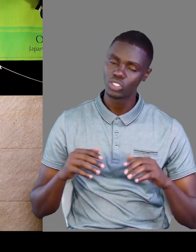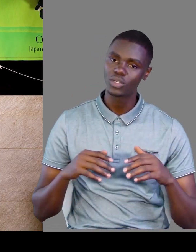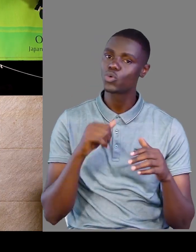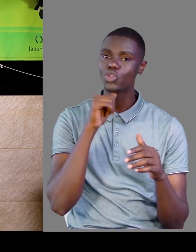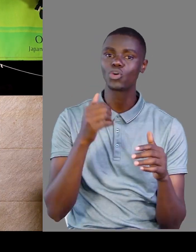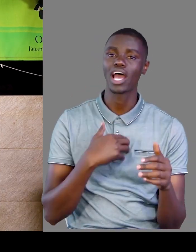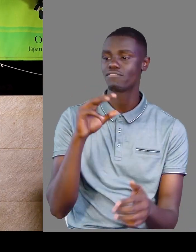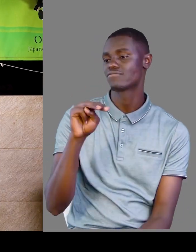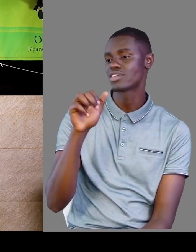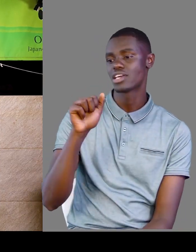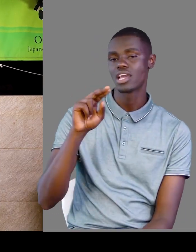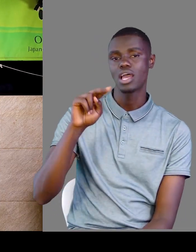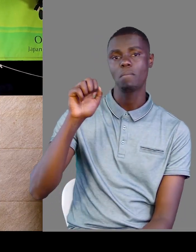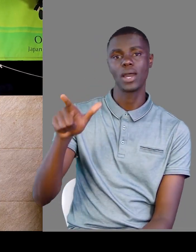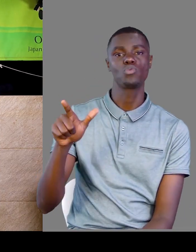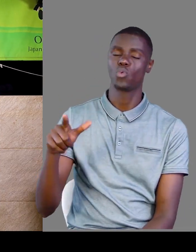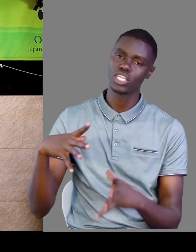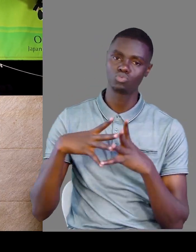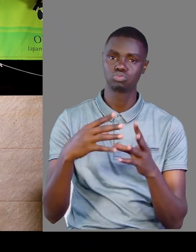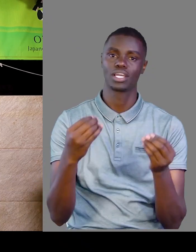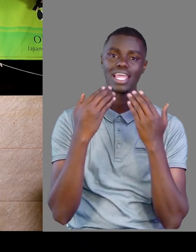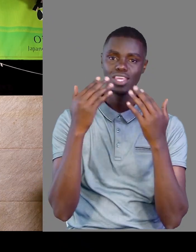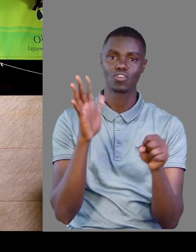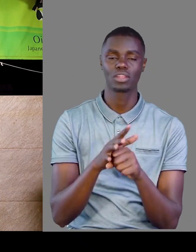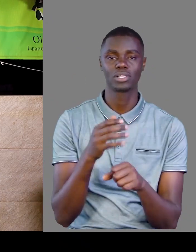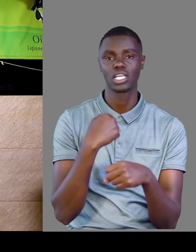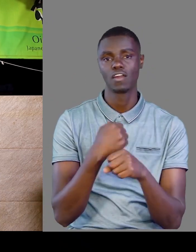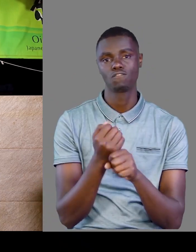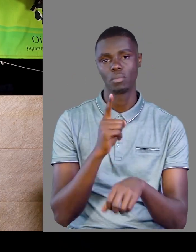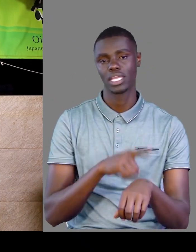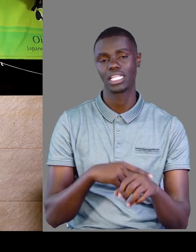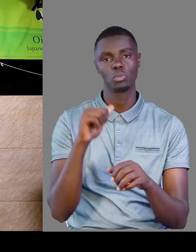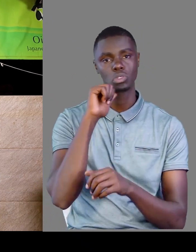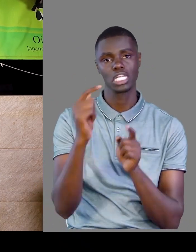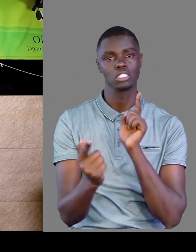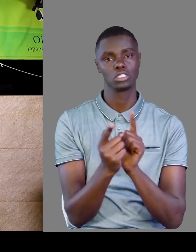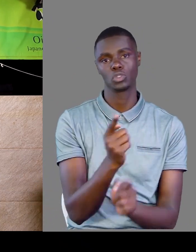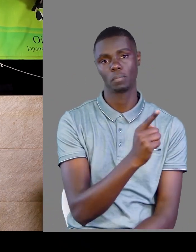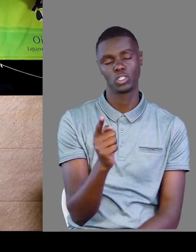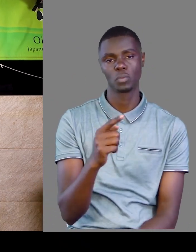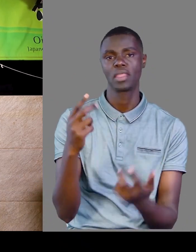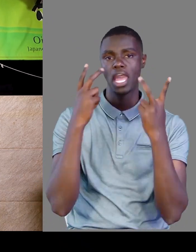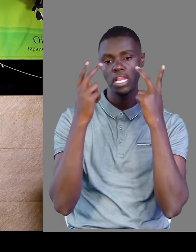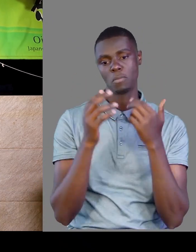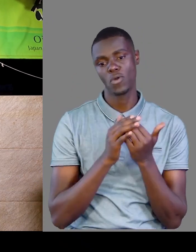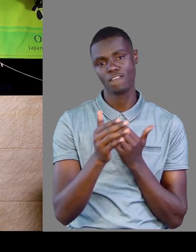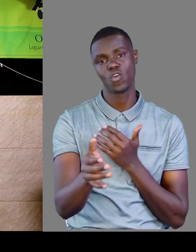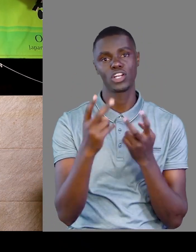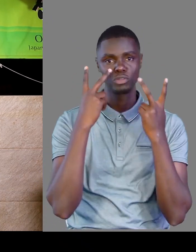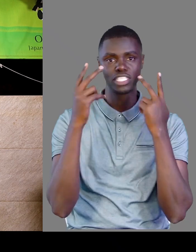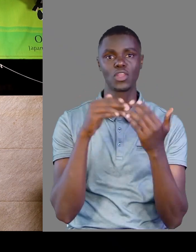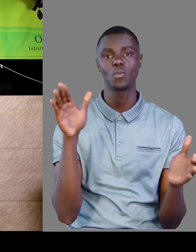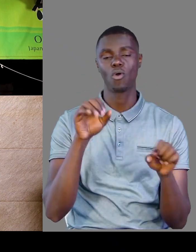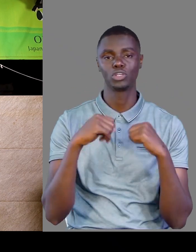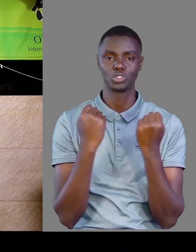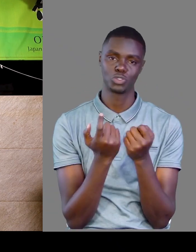Hakuna manual. You just flow. Yeah. Yeah, thank you so much for making time. It was so nice to meet you, and I'm looking forward to seeing